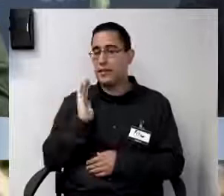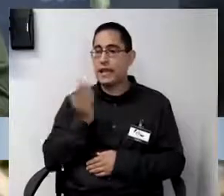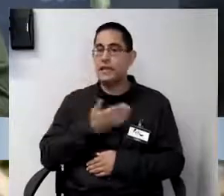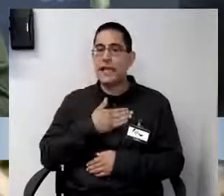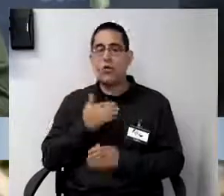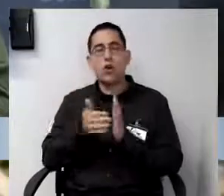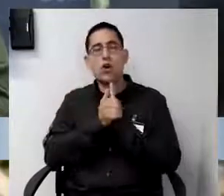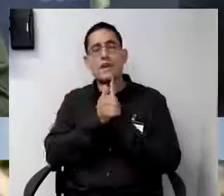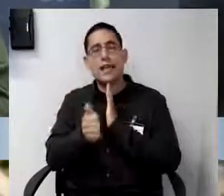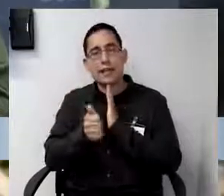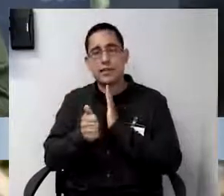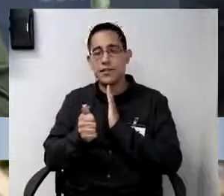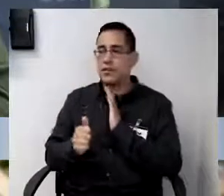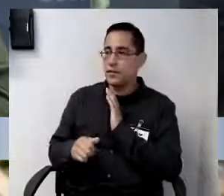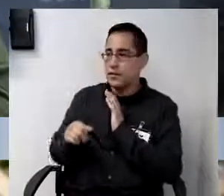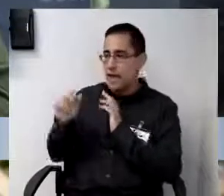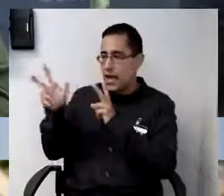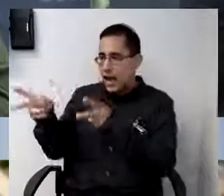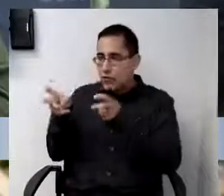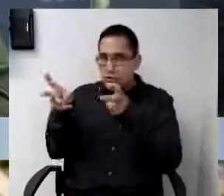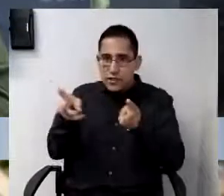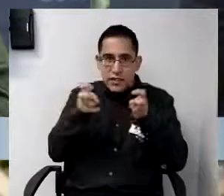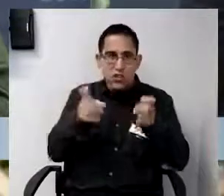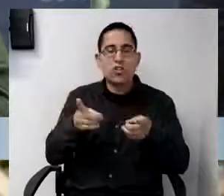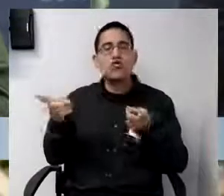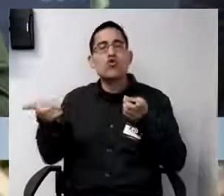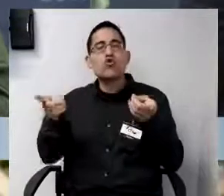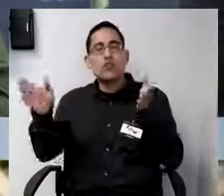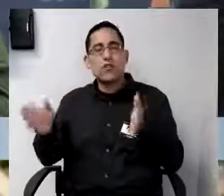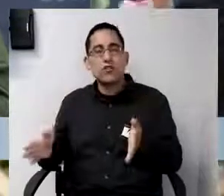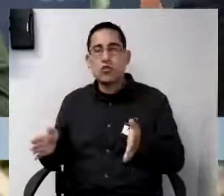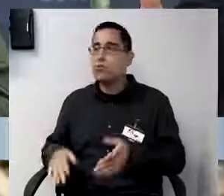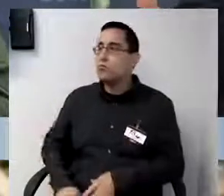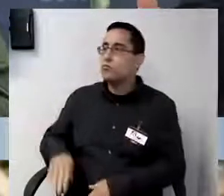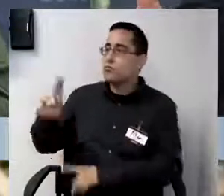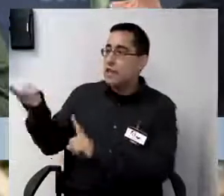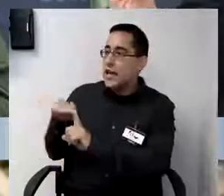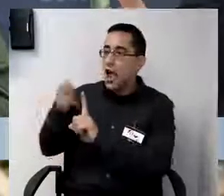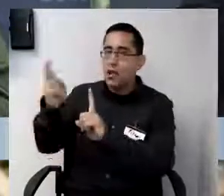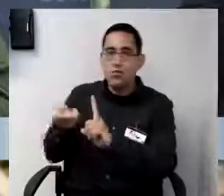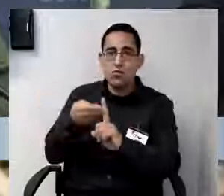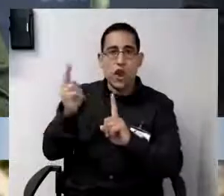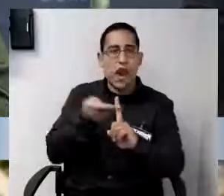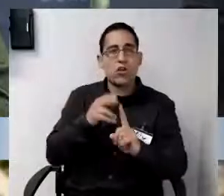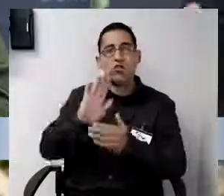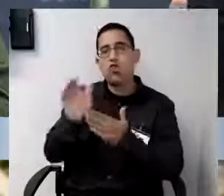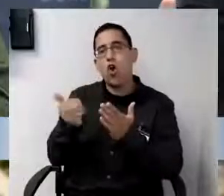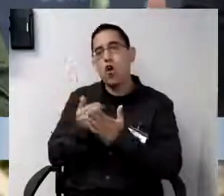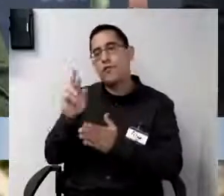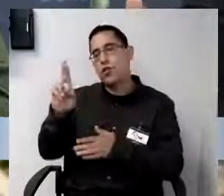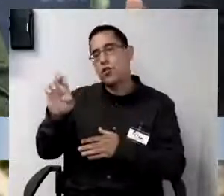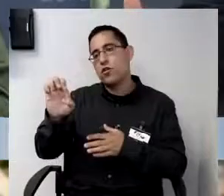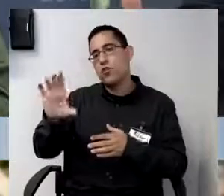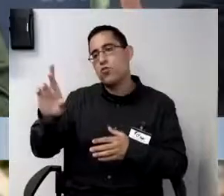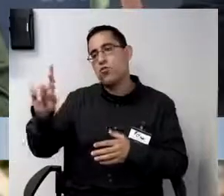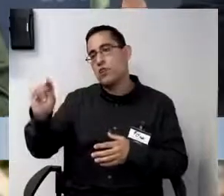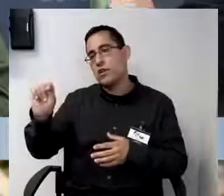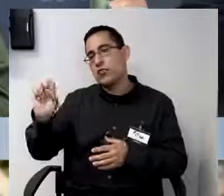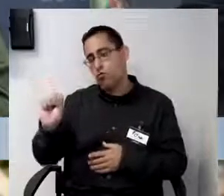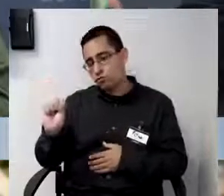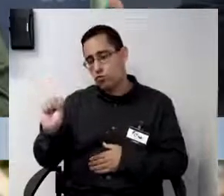director, she recruits all of our nurses for us. She said that we currently have 40